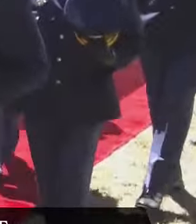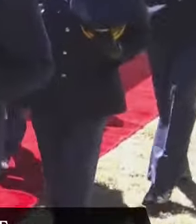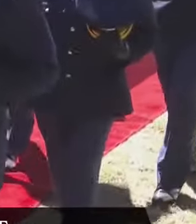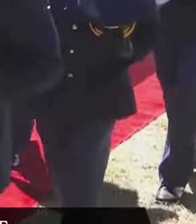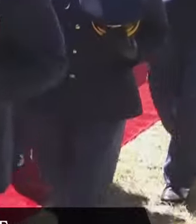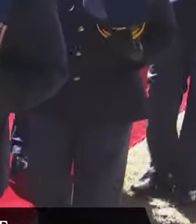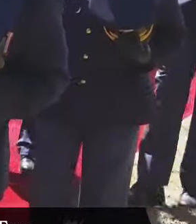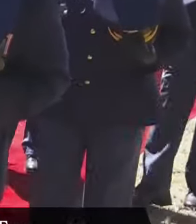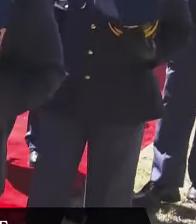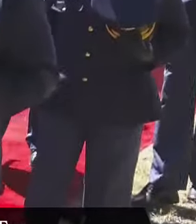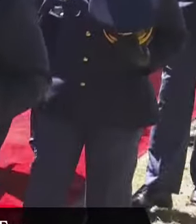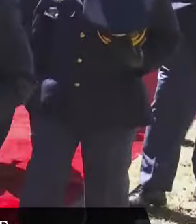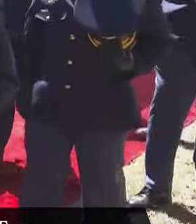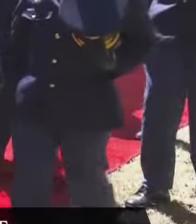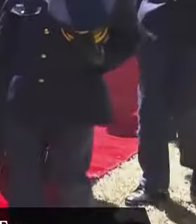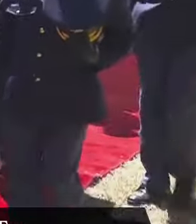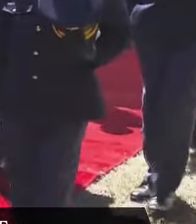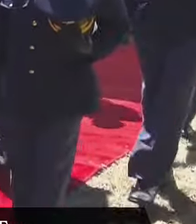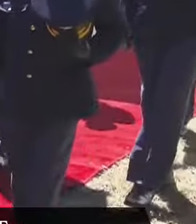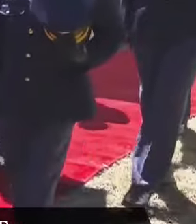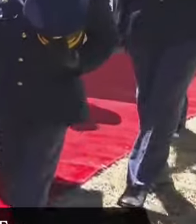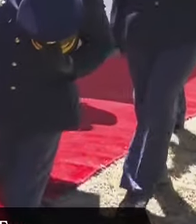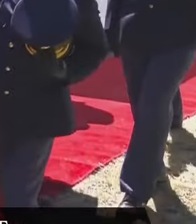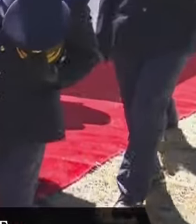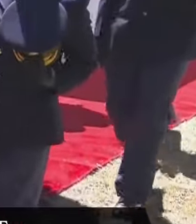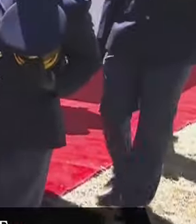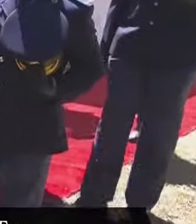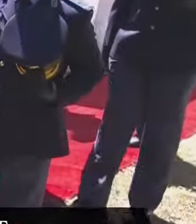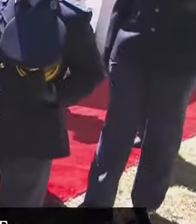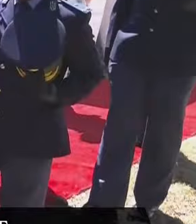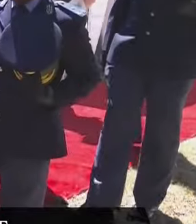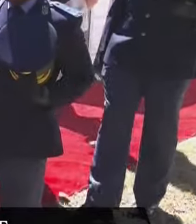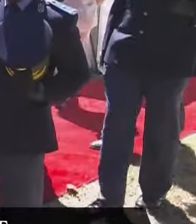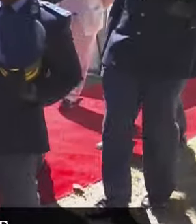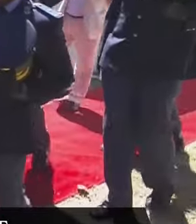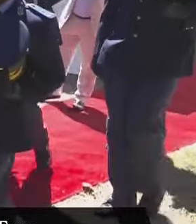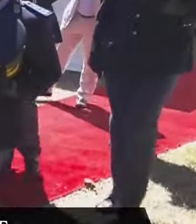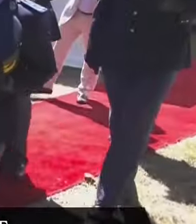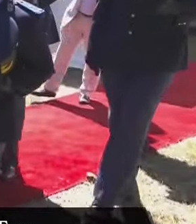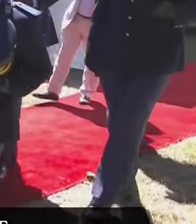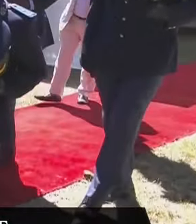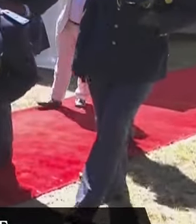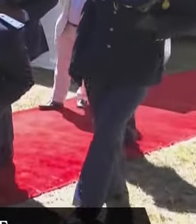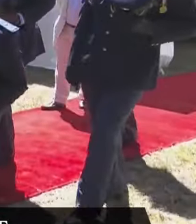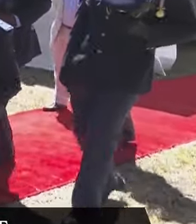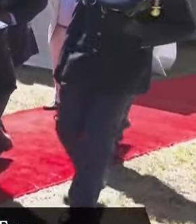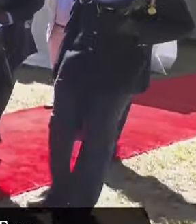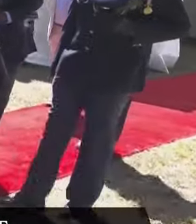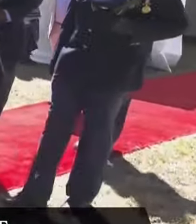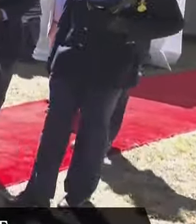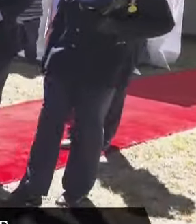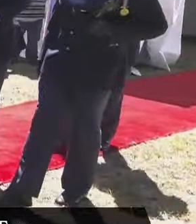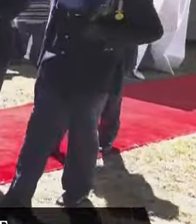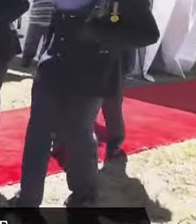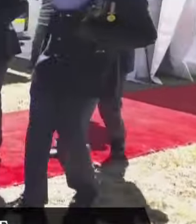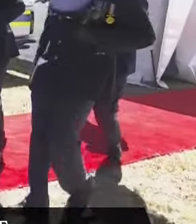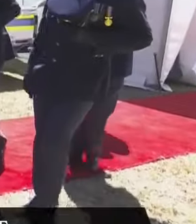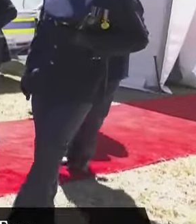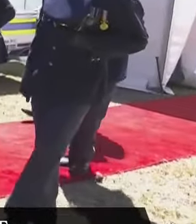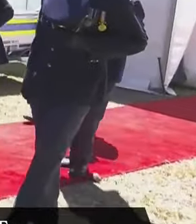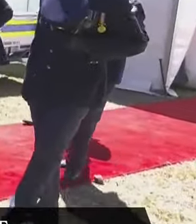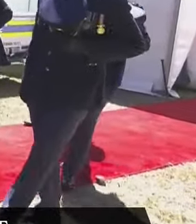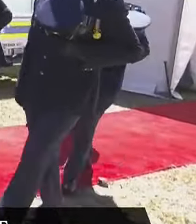Ramaphosa, and the family have arrived. Please rise. You are kindly requested to remain